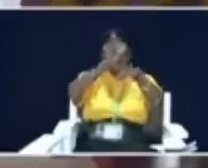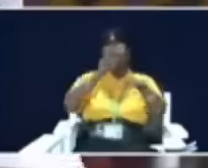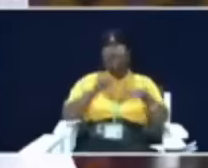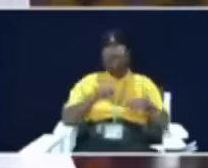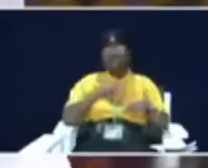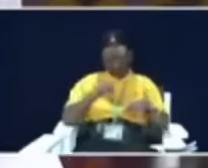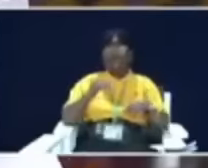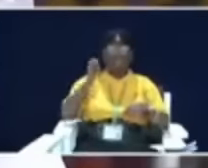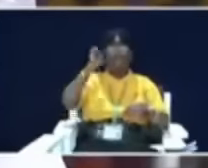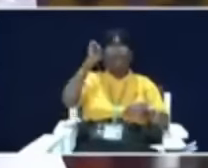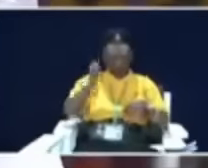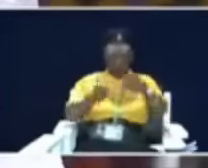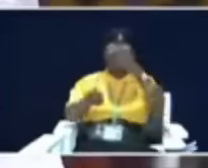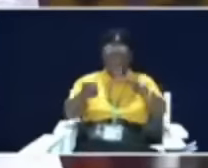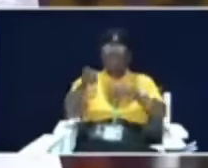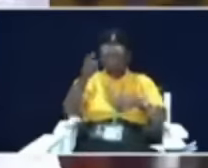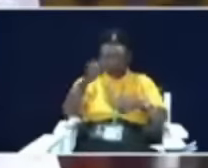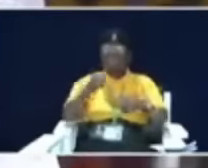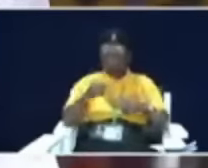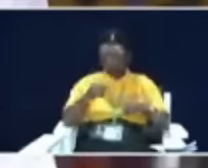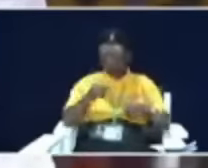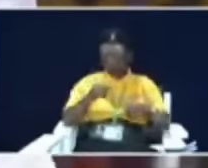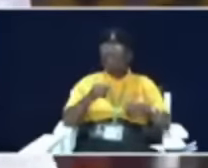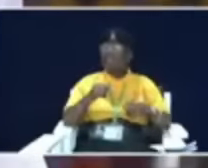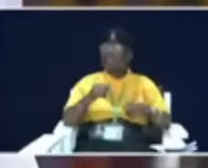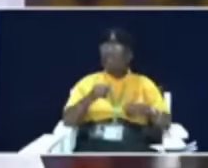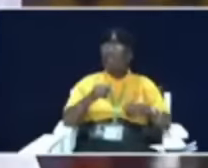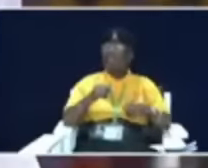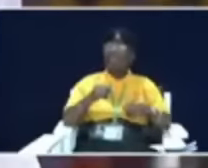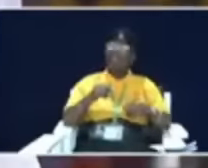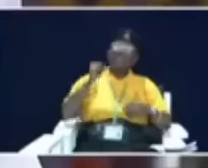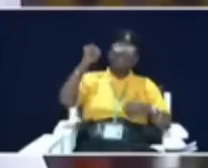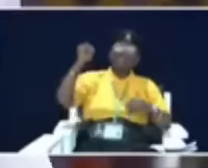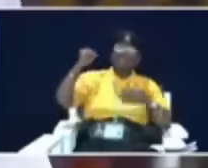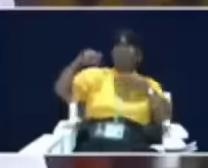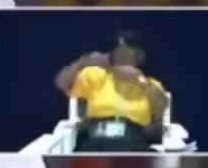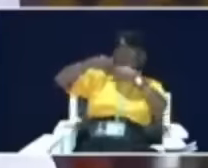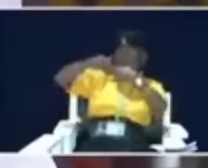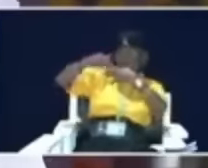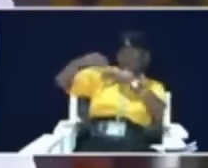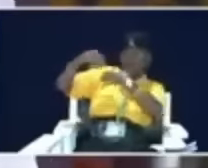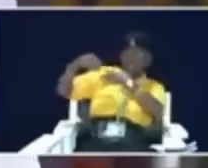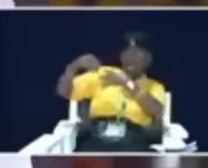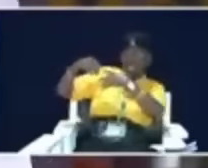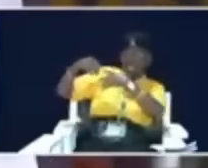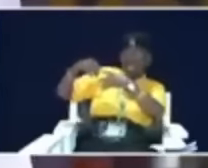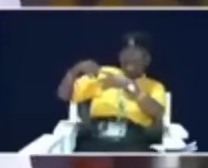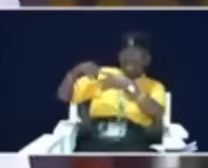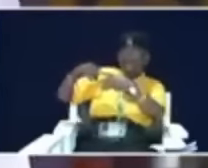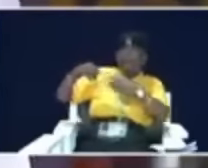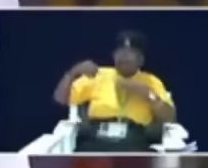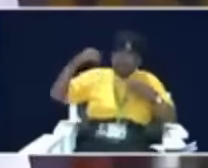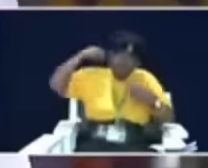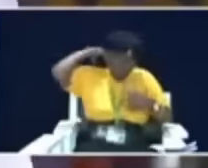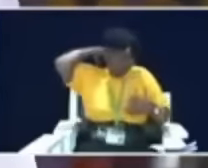And he came, his back was in a cage of iron. He had to wear a cage of iron to be able to